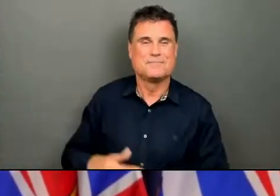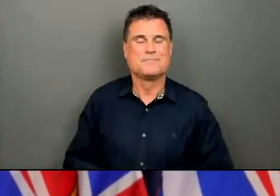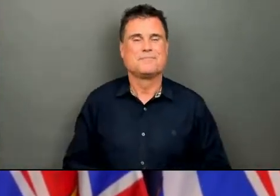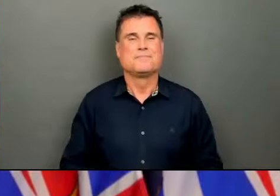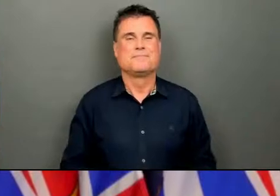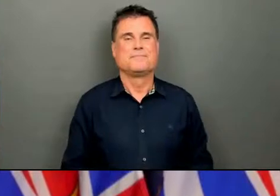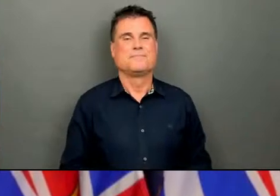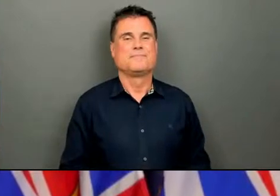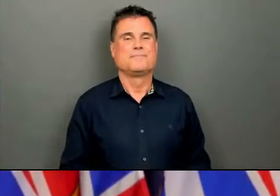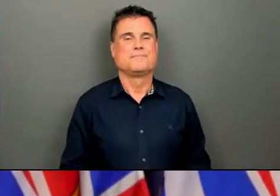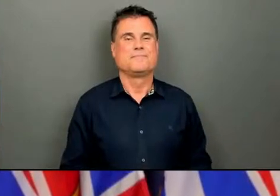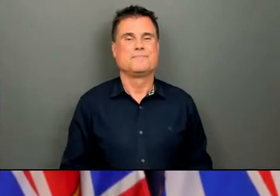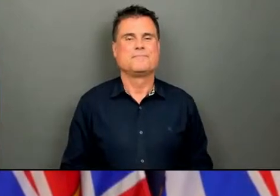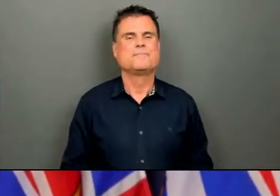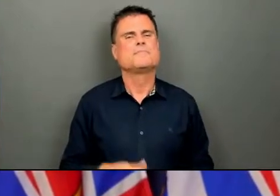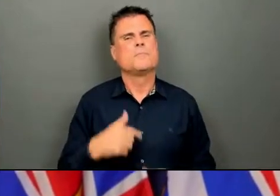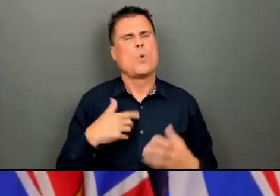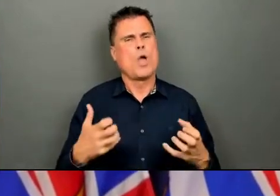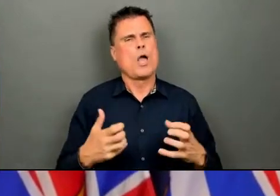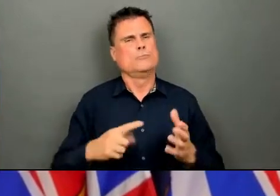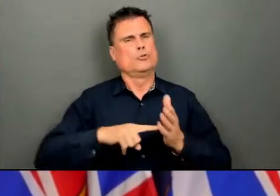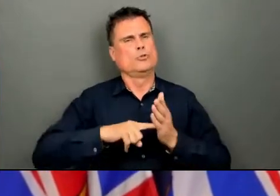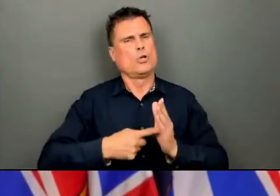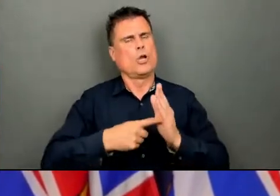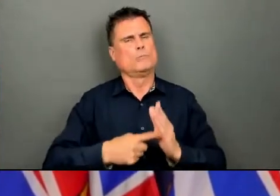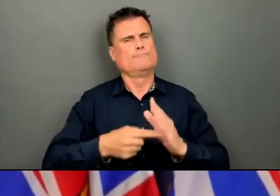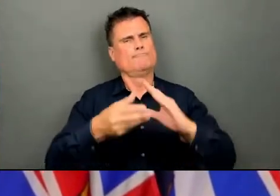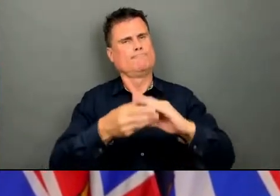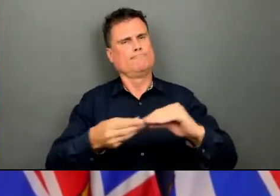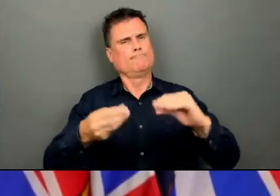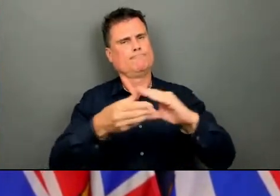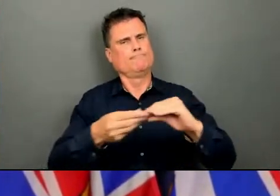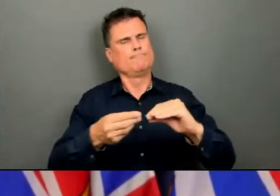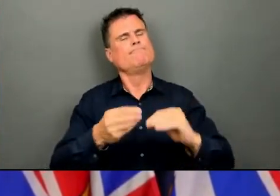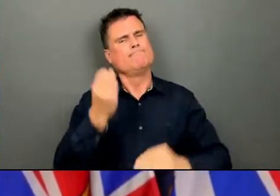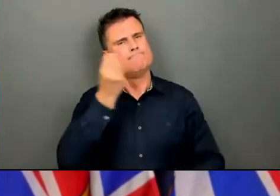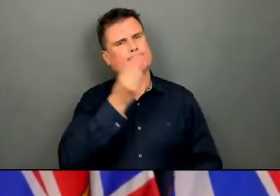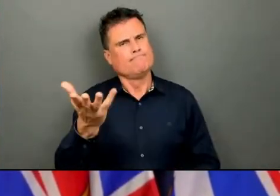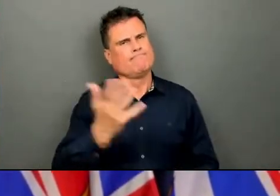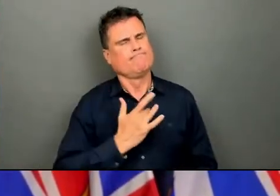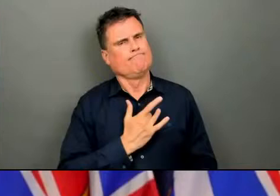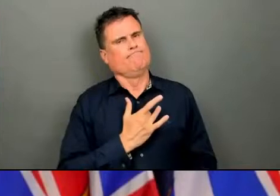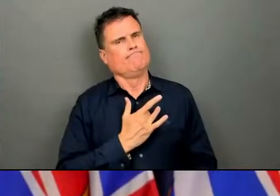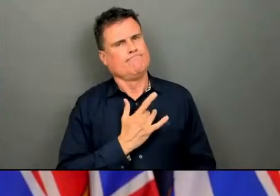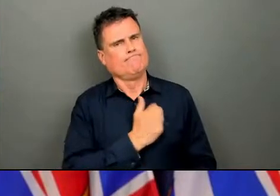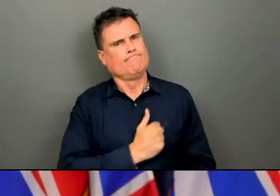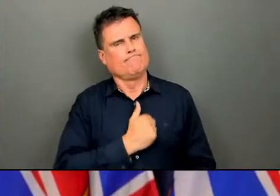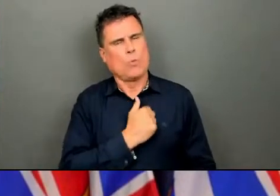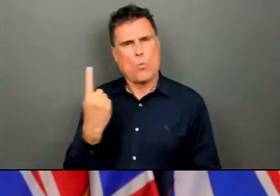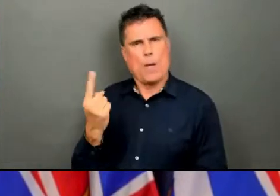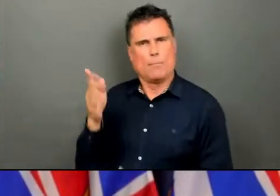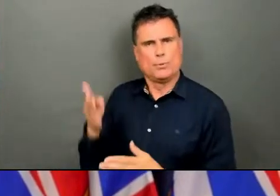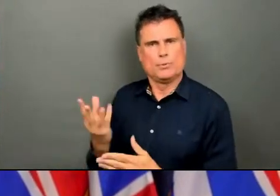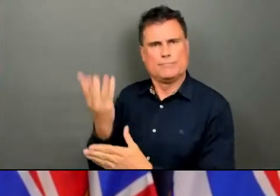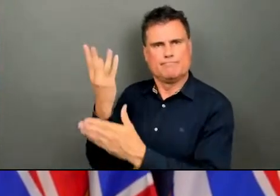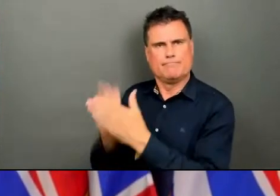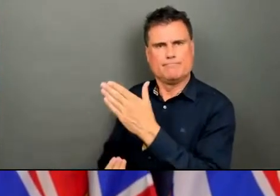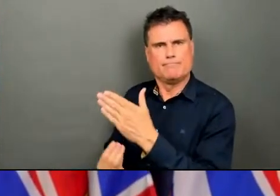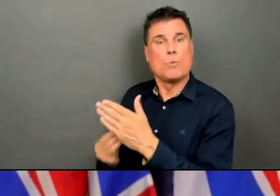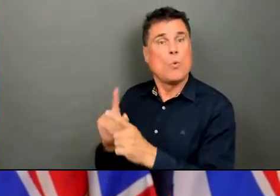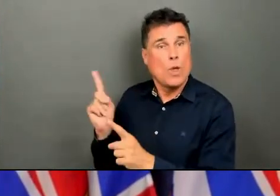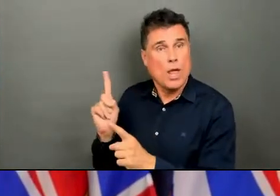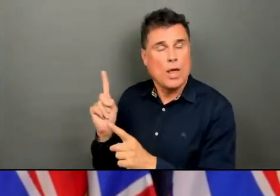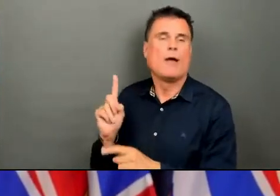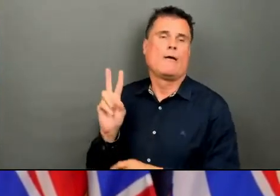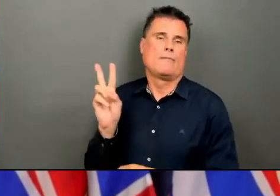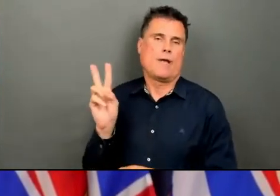and I wanted to start by acknowledging the person that passed away in the Vancouver Coastal Health Authority, as Dr. Henry has said, at Richmond